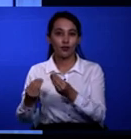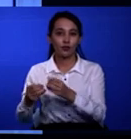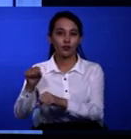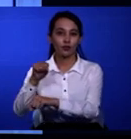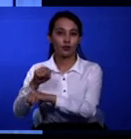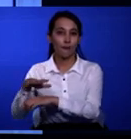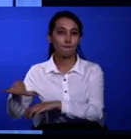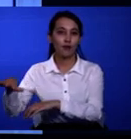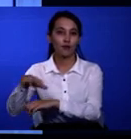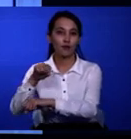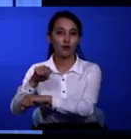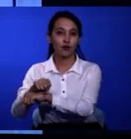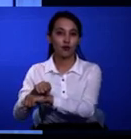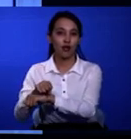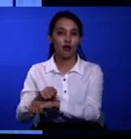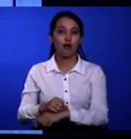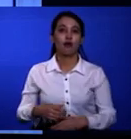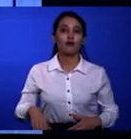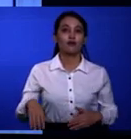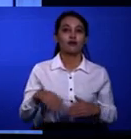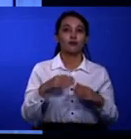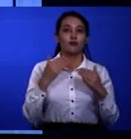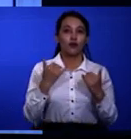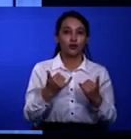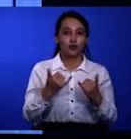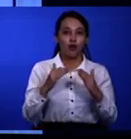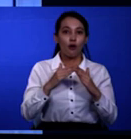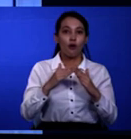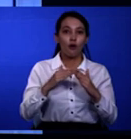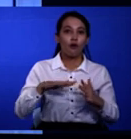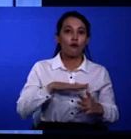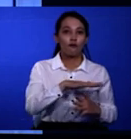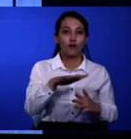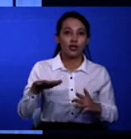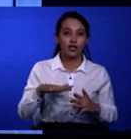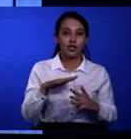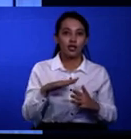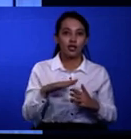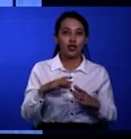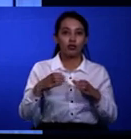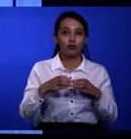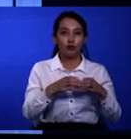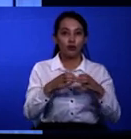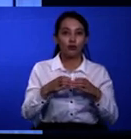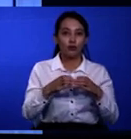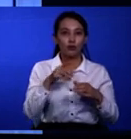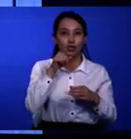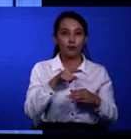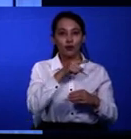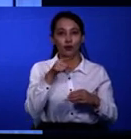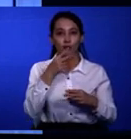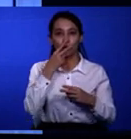maydonining taqsimlanishini doiraviy diagrammada tasvirlang. Bu masalani biz